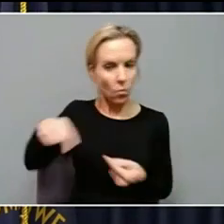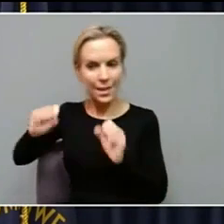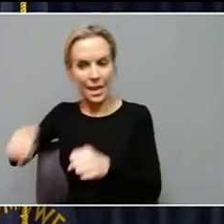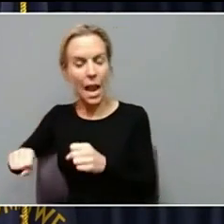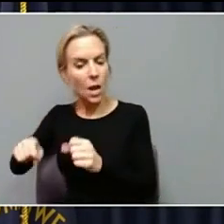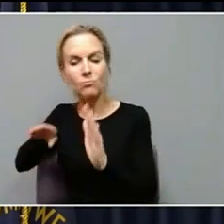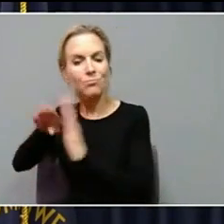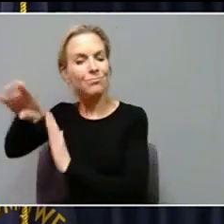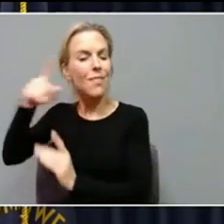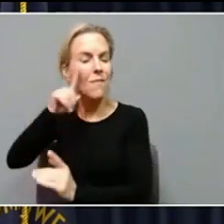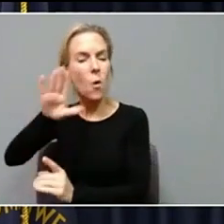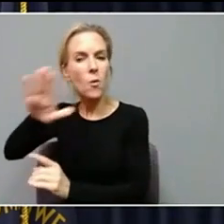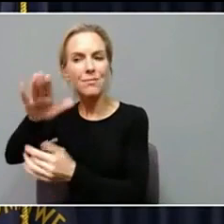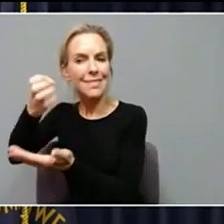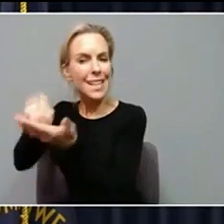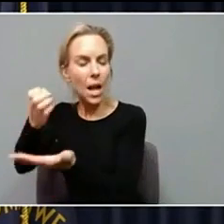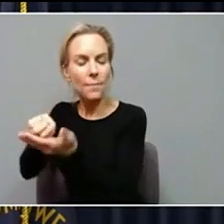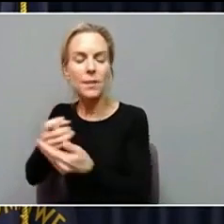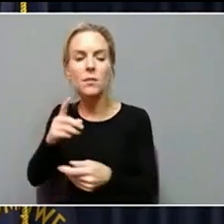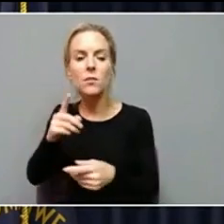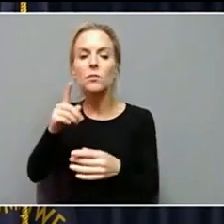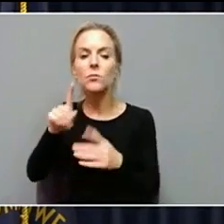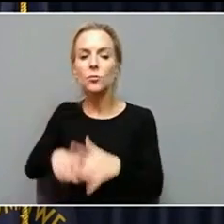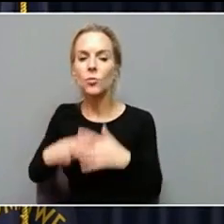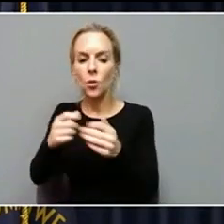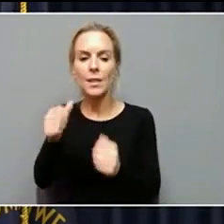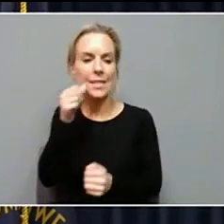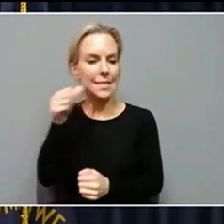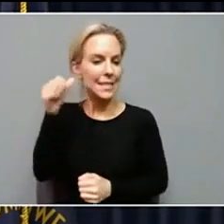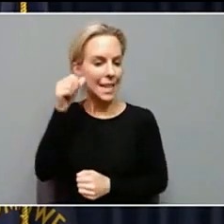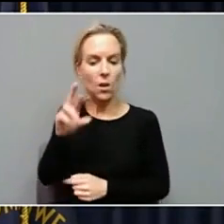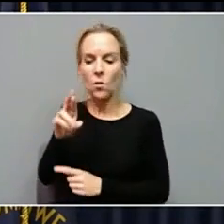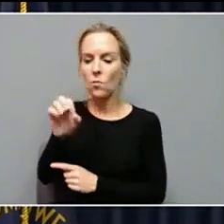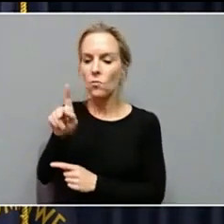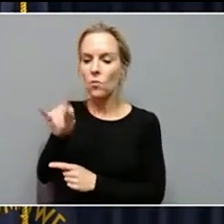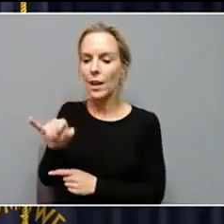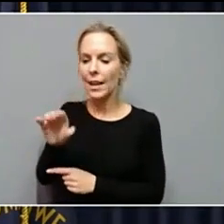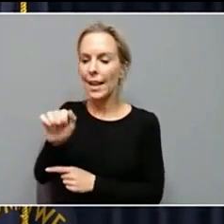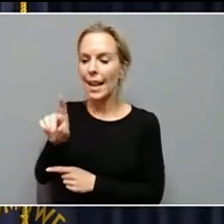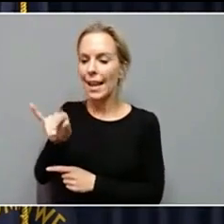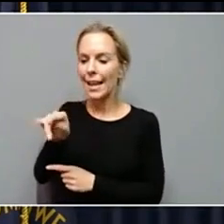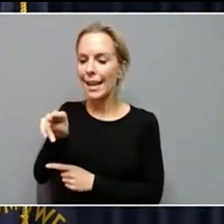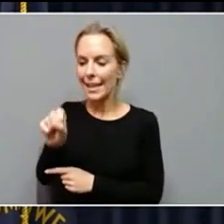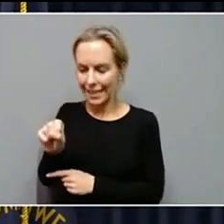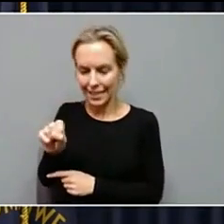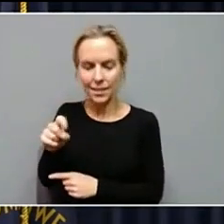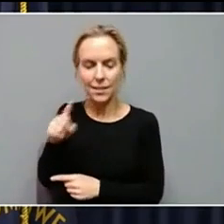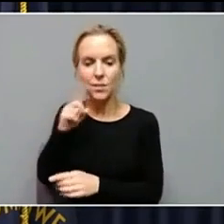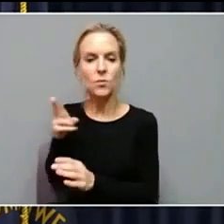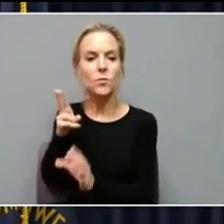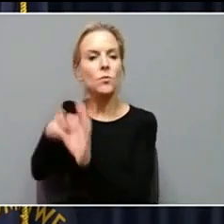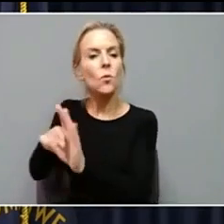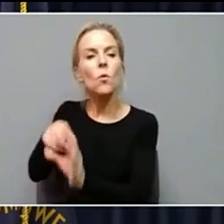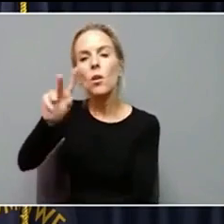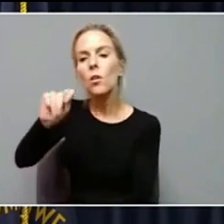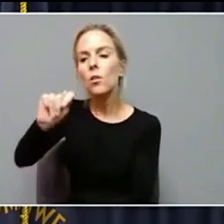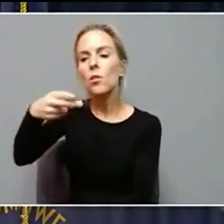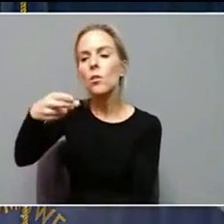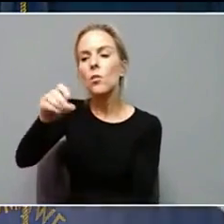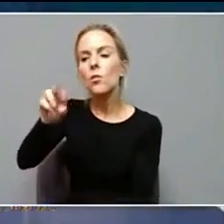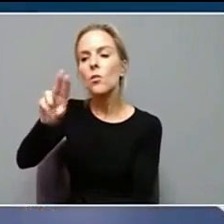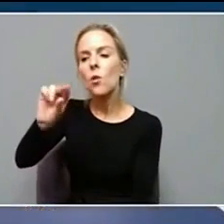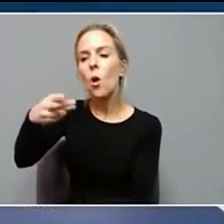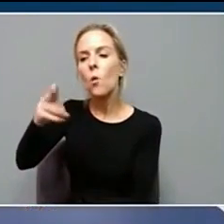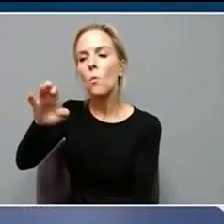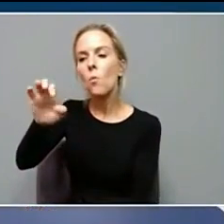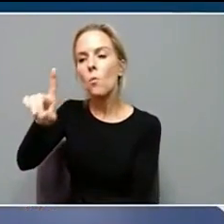Management. Yesterday, Rocky Atkins, my senior advisor here in the governor's office, joined Thoroughbred Aviation Maintenance to help cut the ribbon